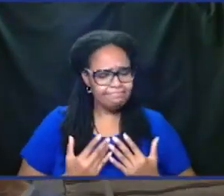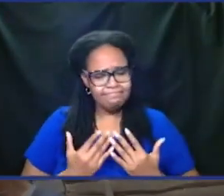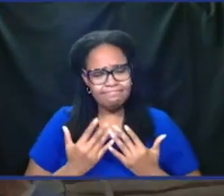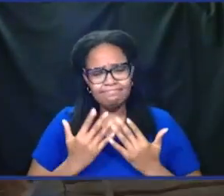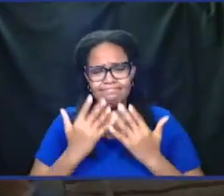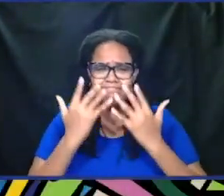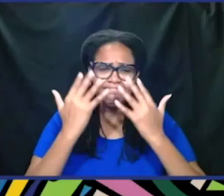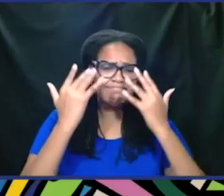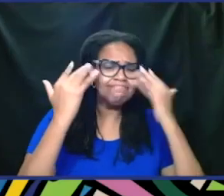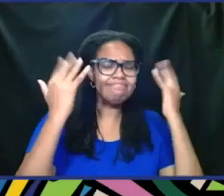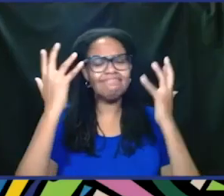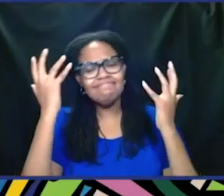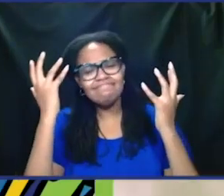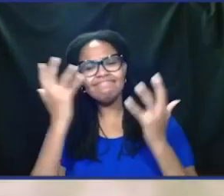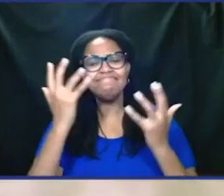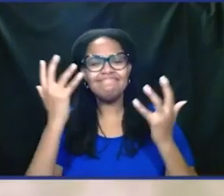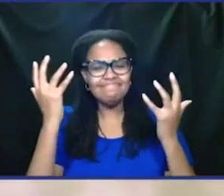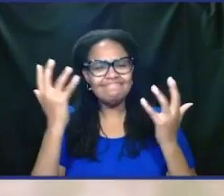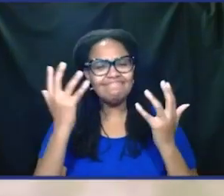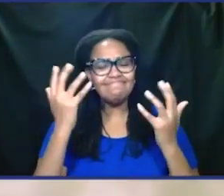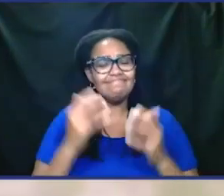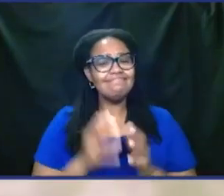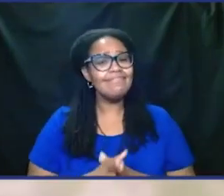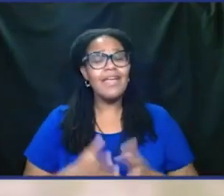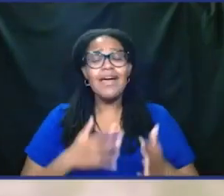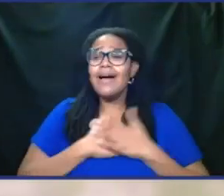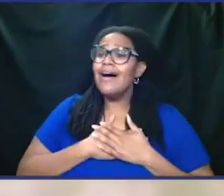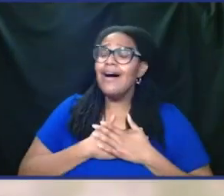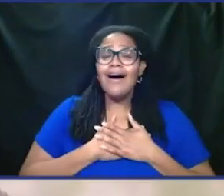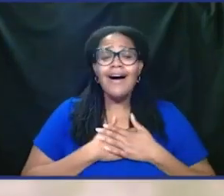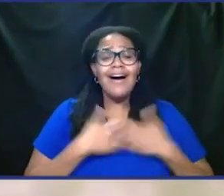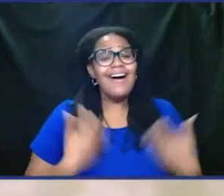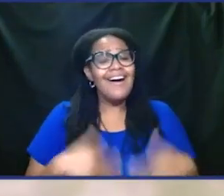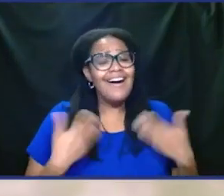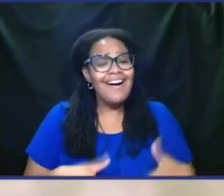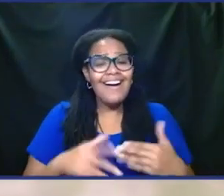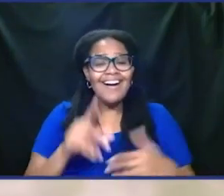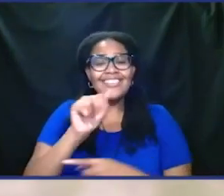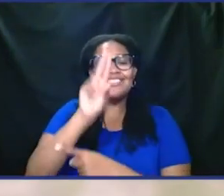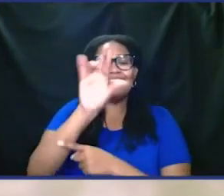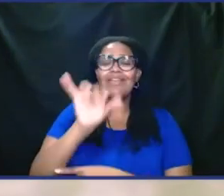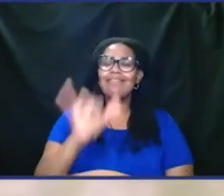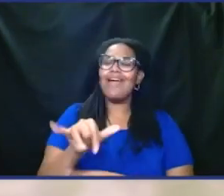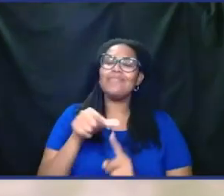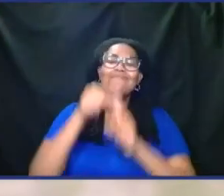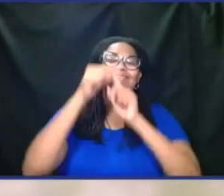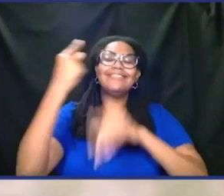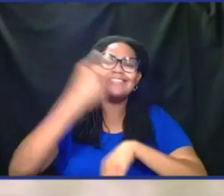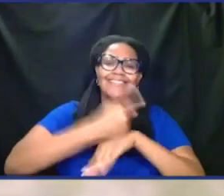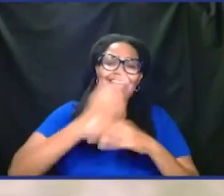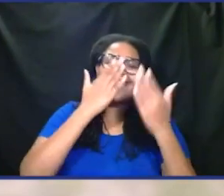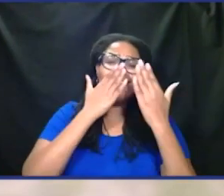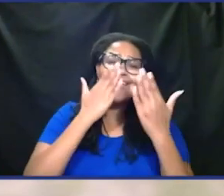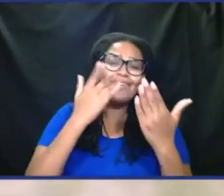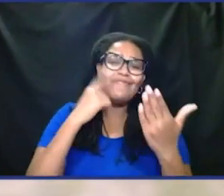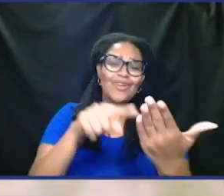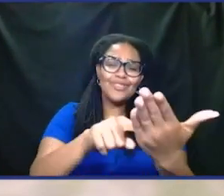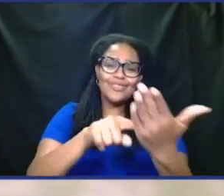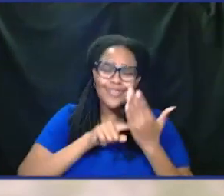ooh, ooh, ooh. Oh my goodness, Tony, that was such a special day. Thank you for showing